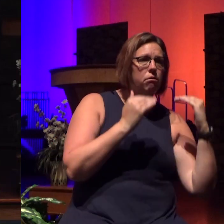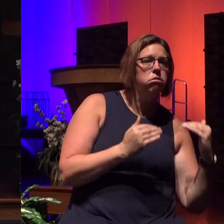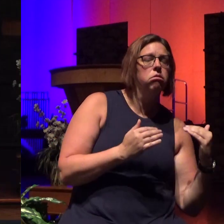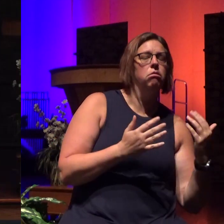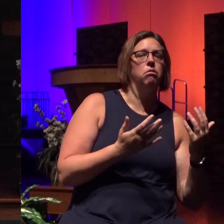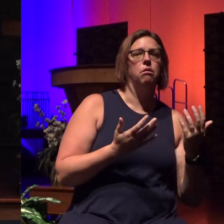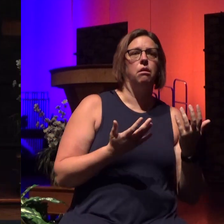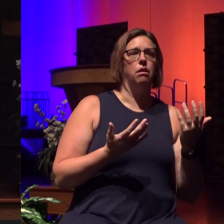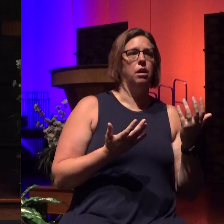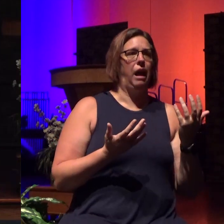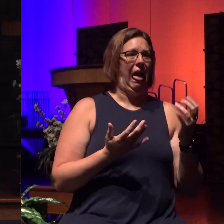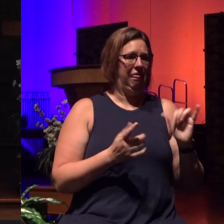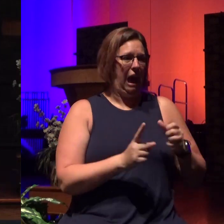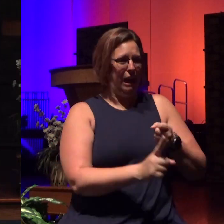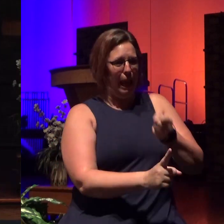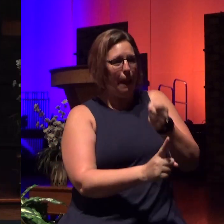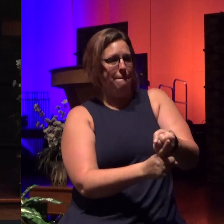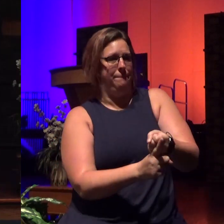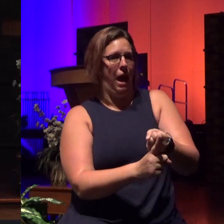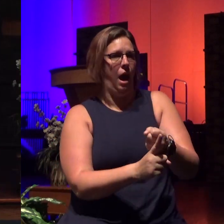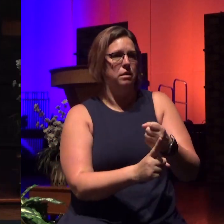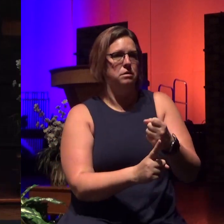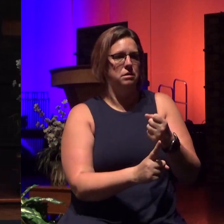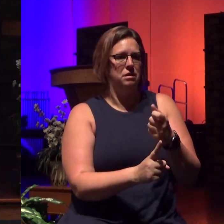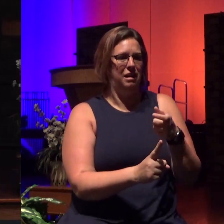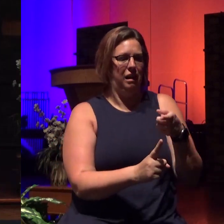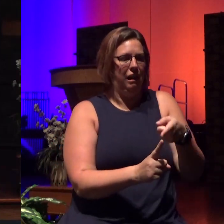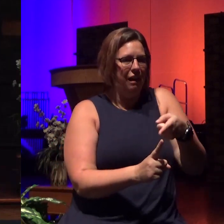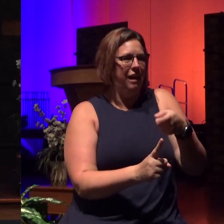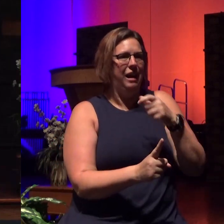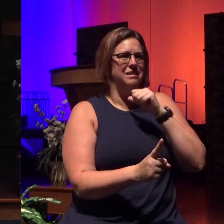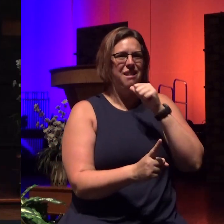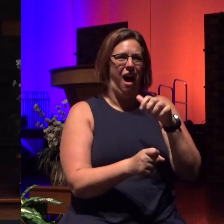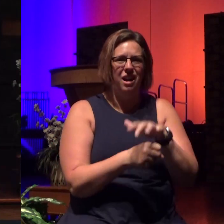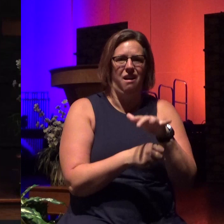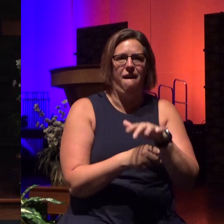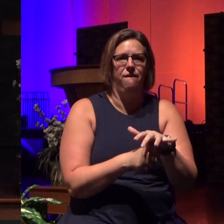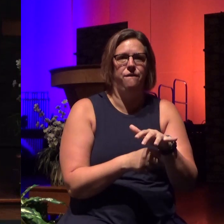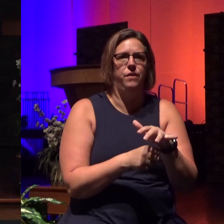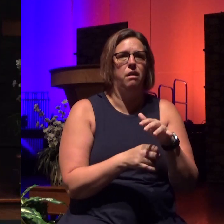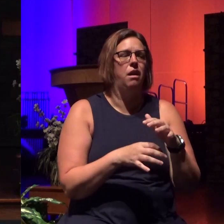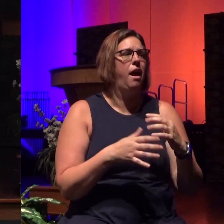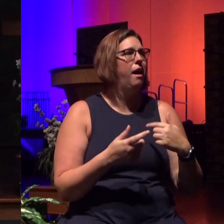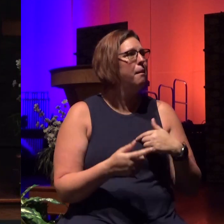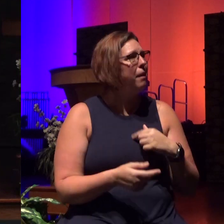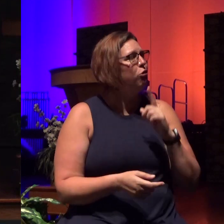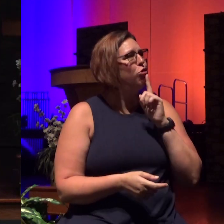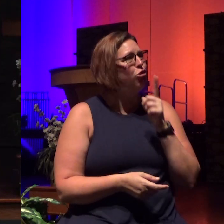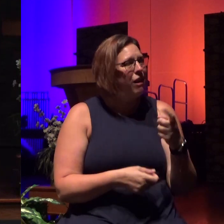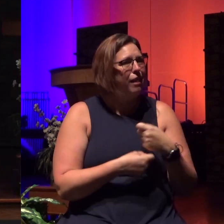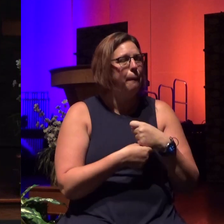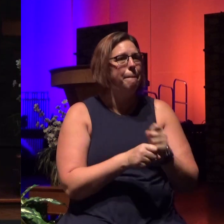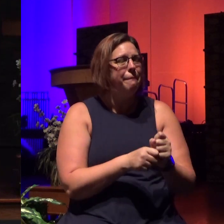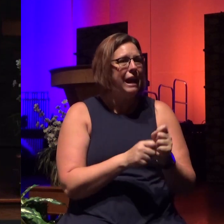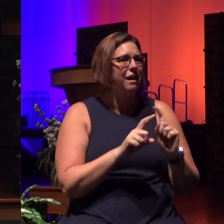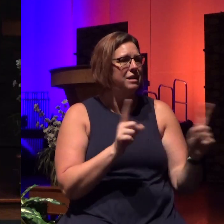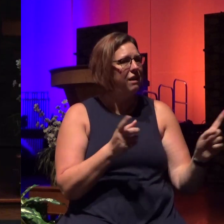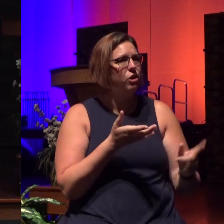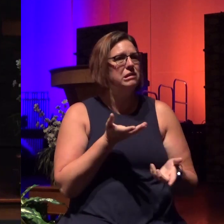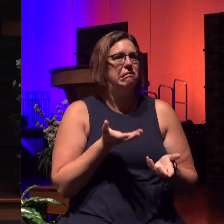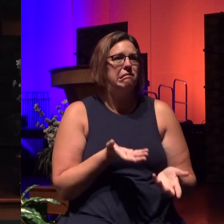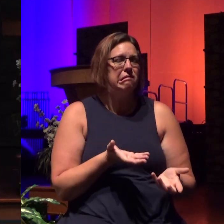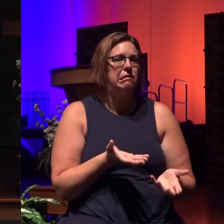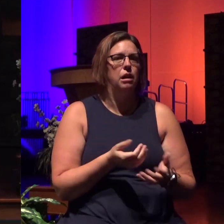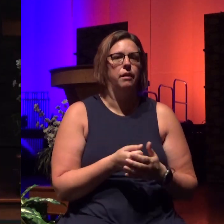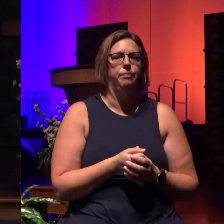we're feeling as though the impact we're having is enough, we wonder in exhaustion, am I really making a difference? And out of